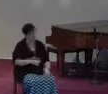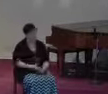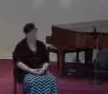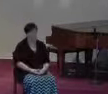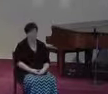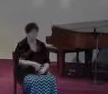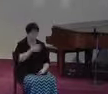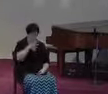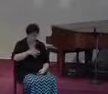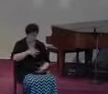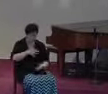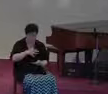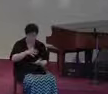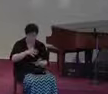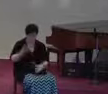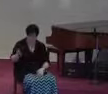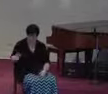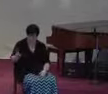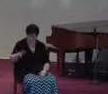here's your son."